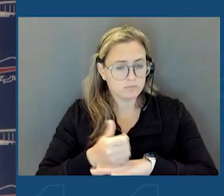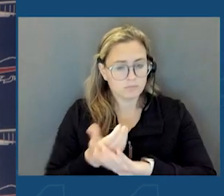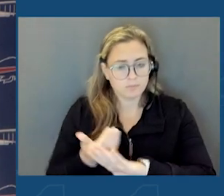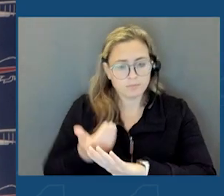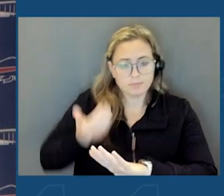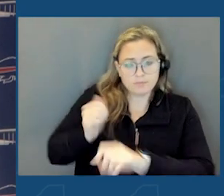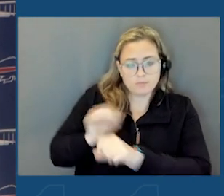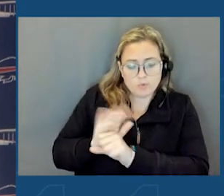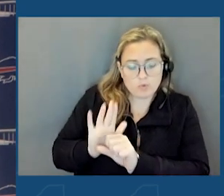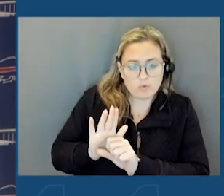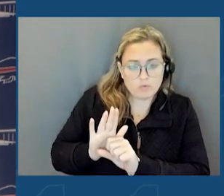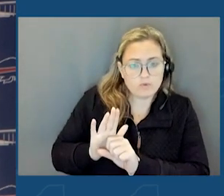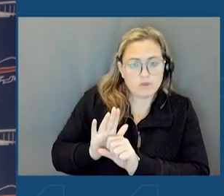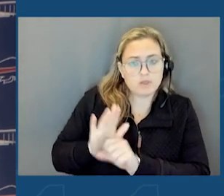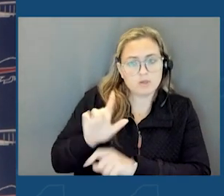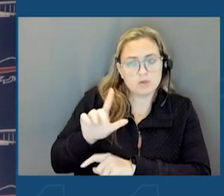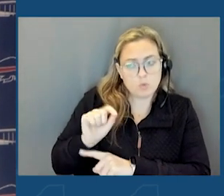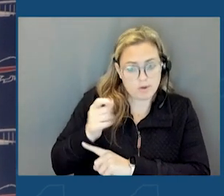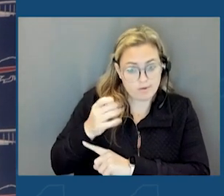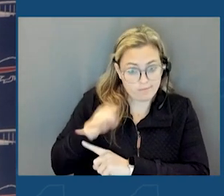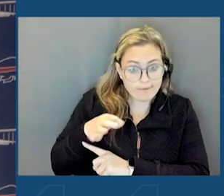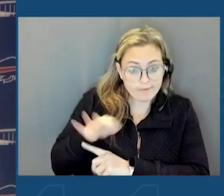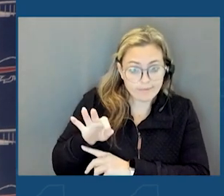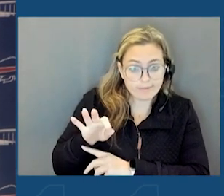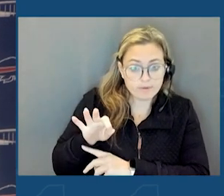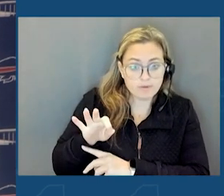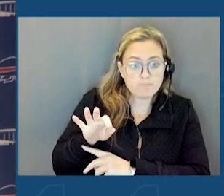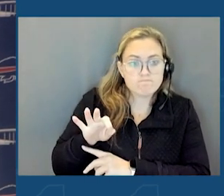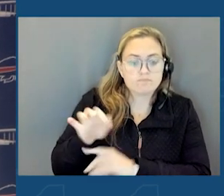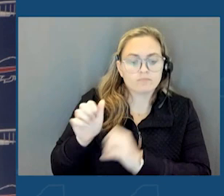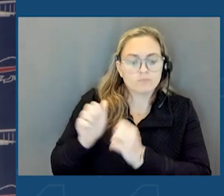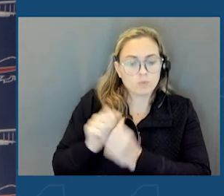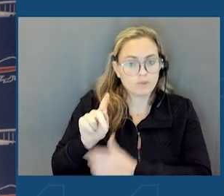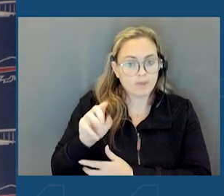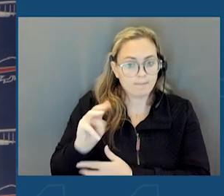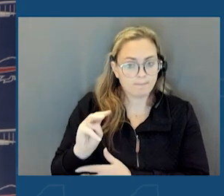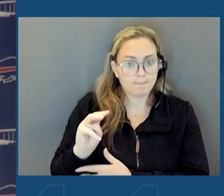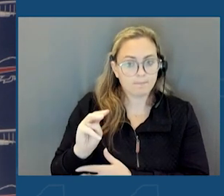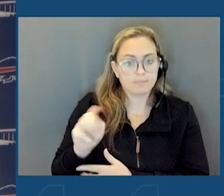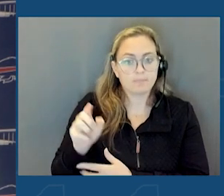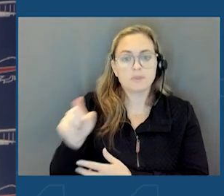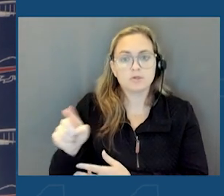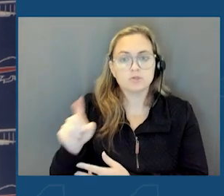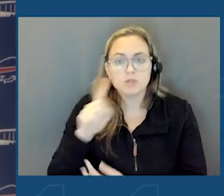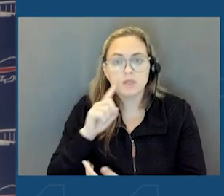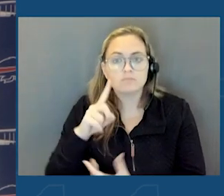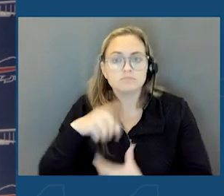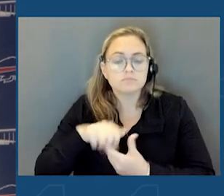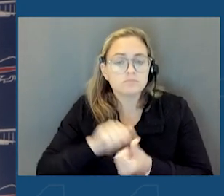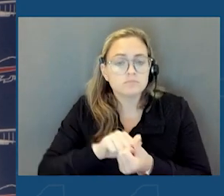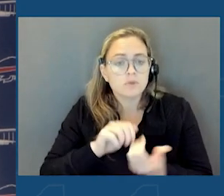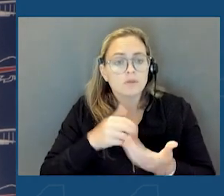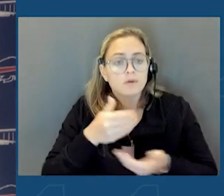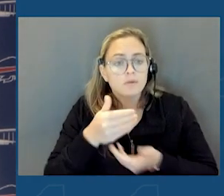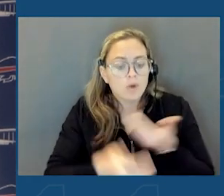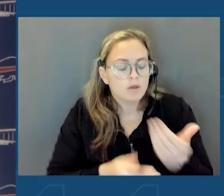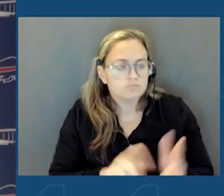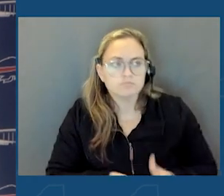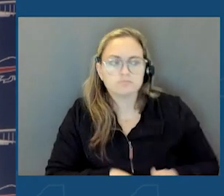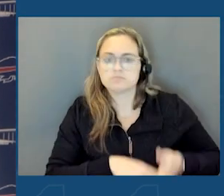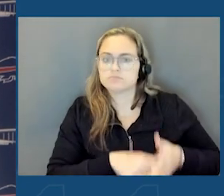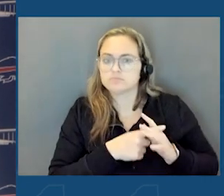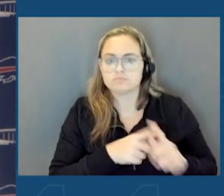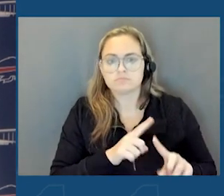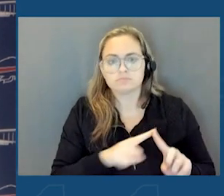COVID back in 2019 was with Kim. She had been intimately involved in this process from the beginning, and we